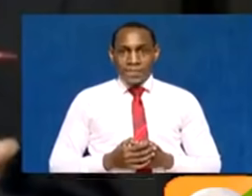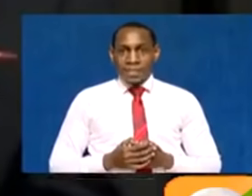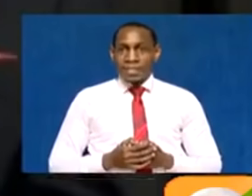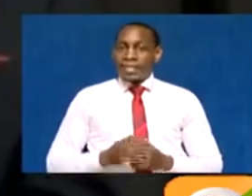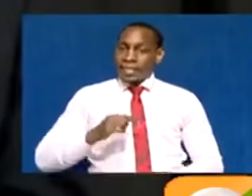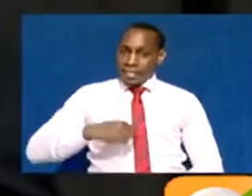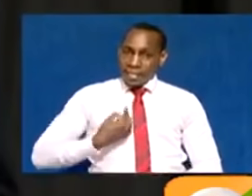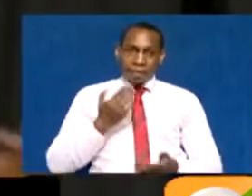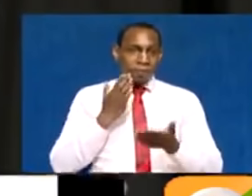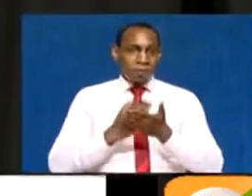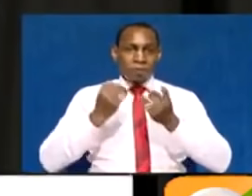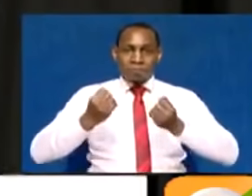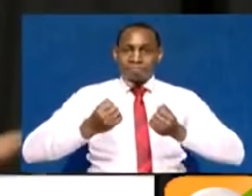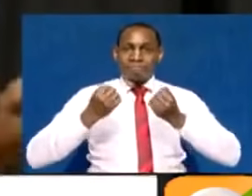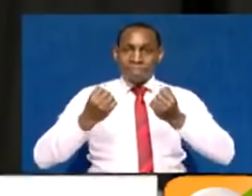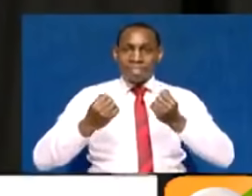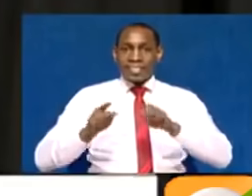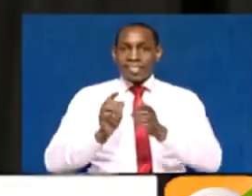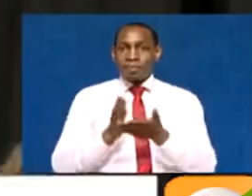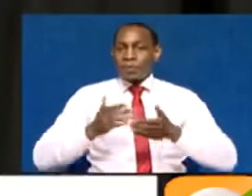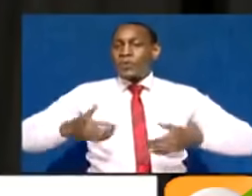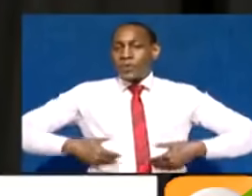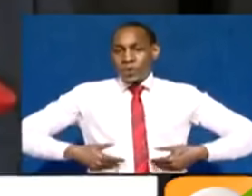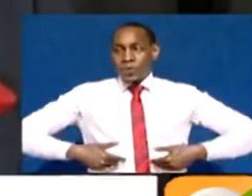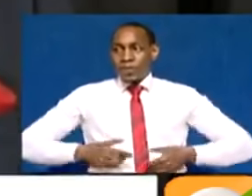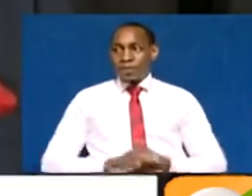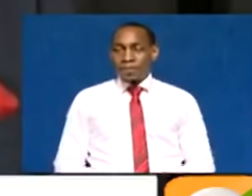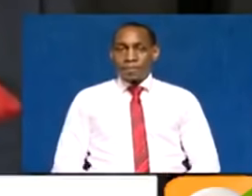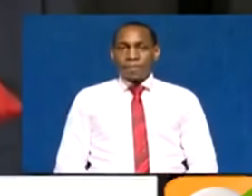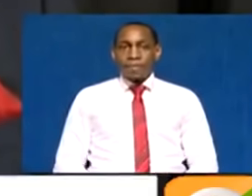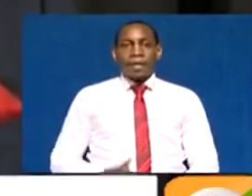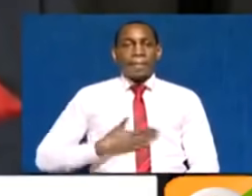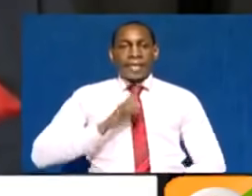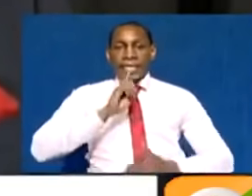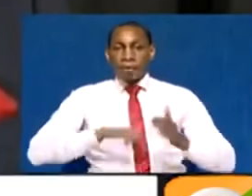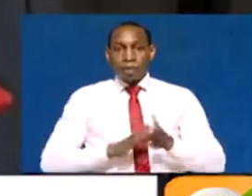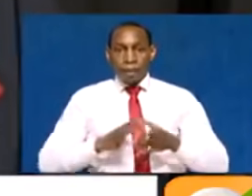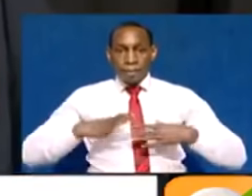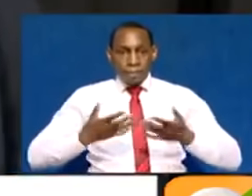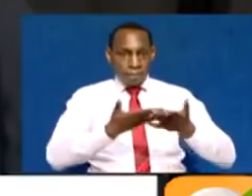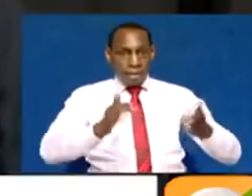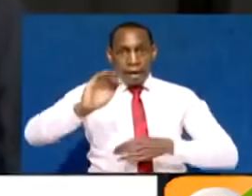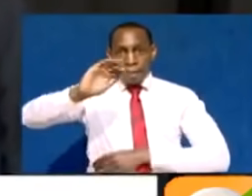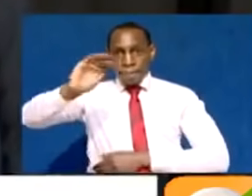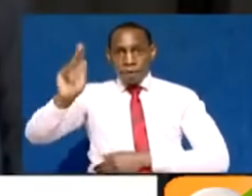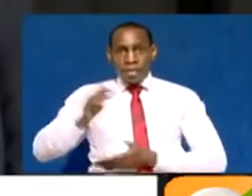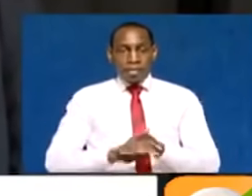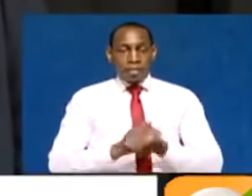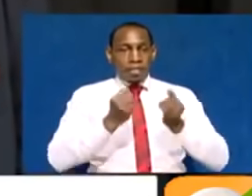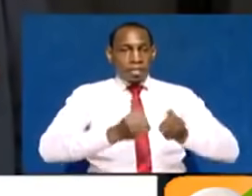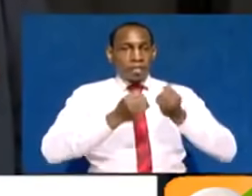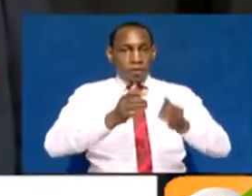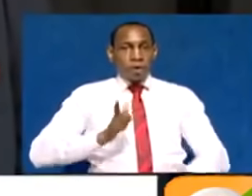I'm the one who's the most energized and the youngest. I would say that you people of Mount Kenya, you have a solid